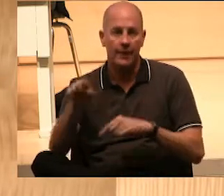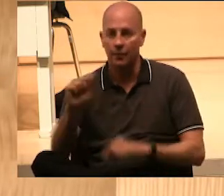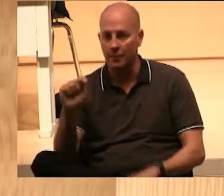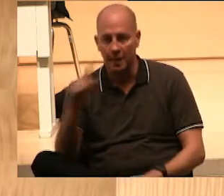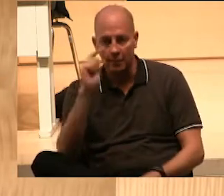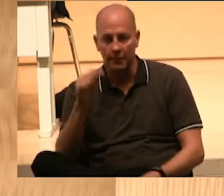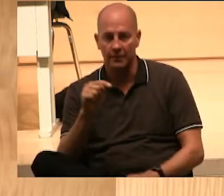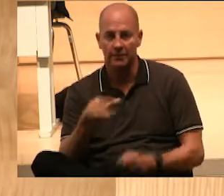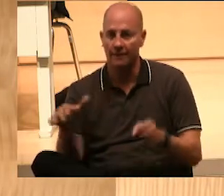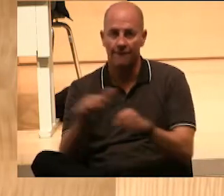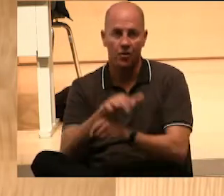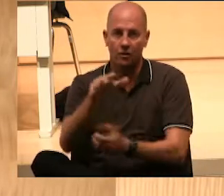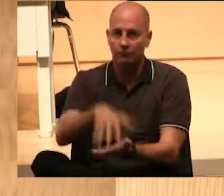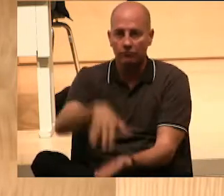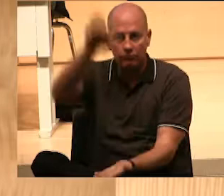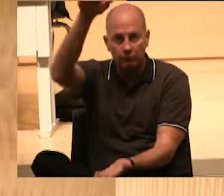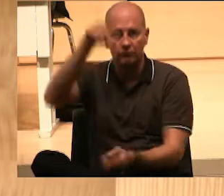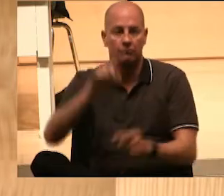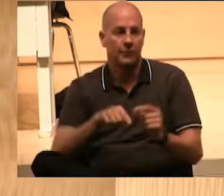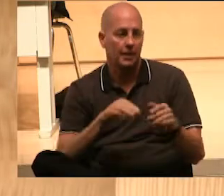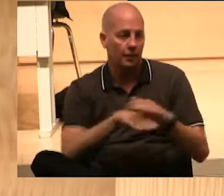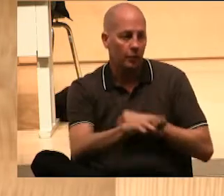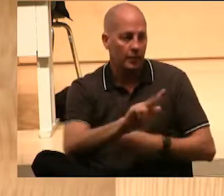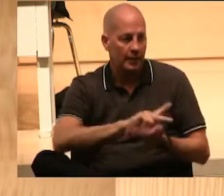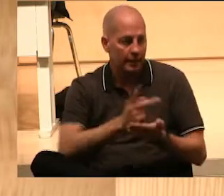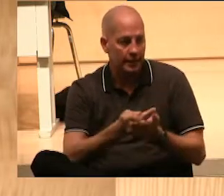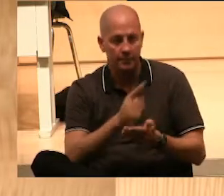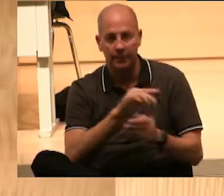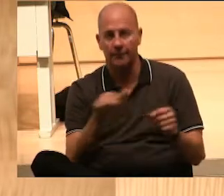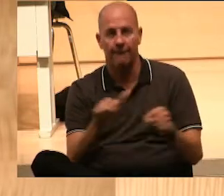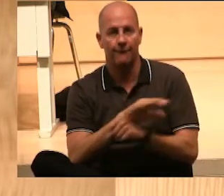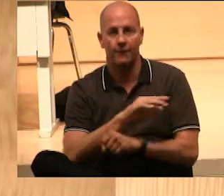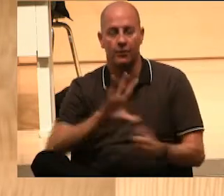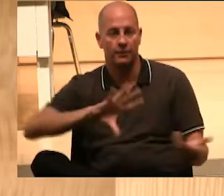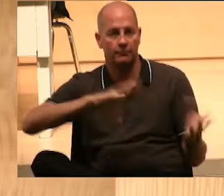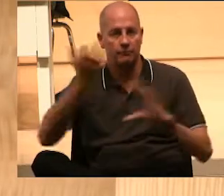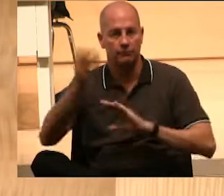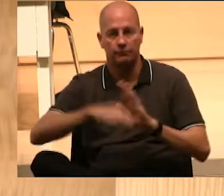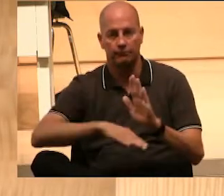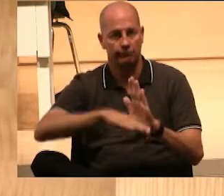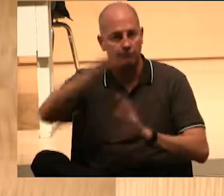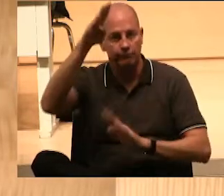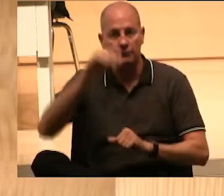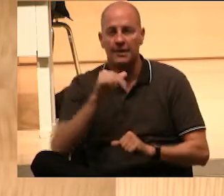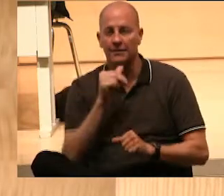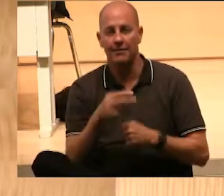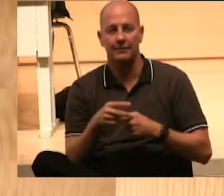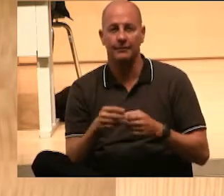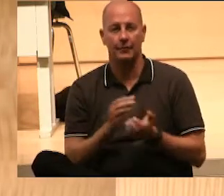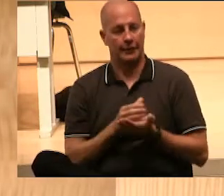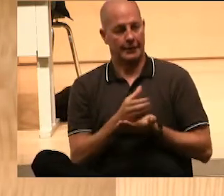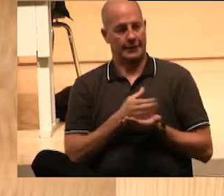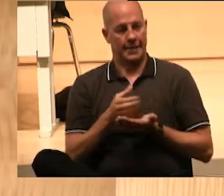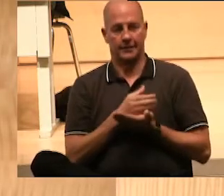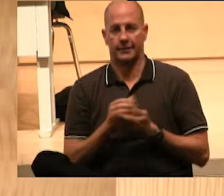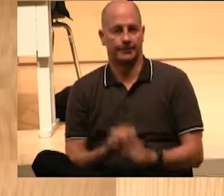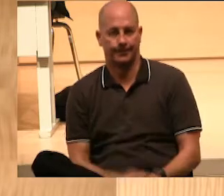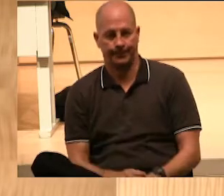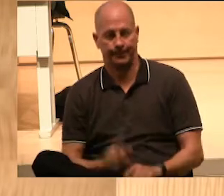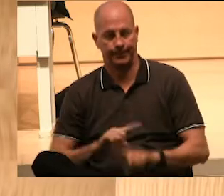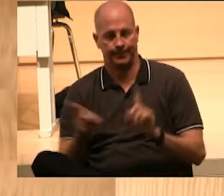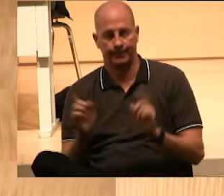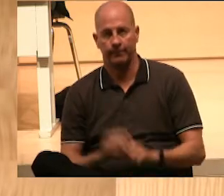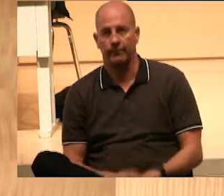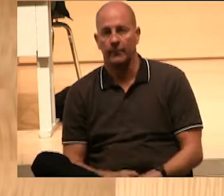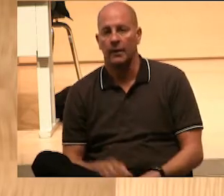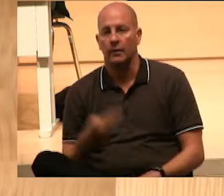full of clutter. You can't use your kitchen because it's full of clutter. And this is not the same as normal collecting. And unfortunately, with hoarding disorders,